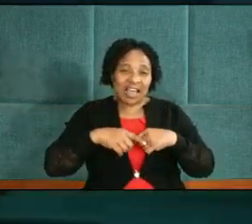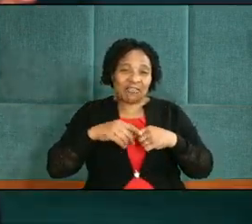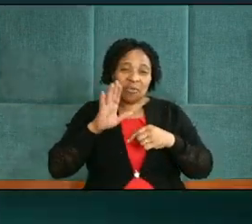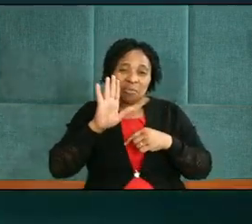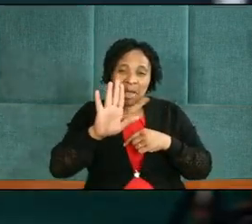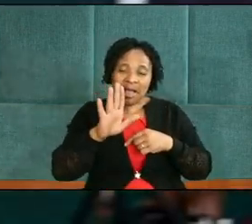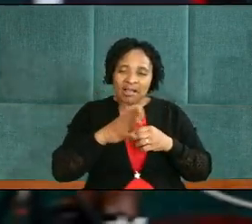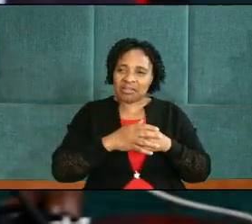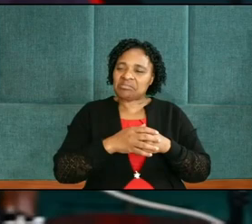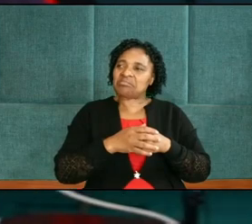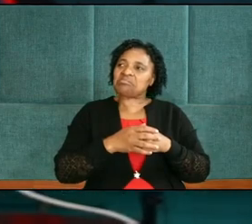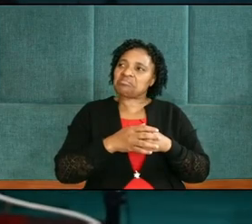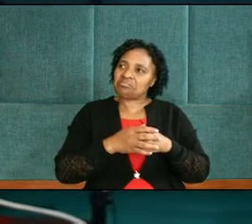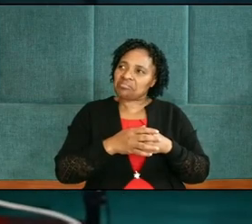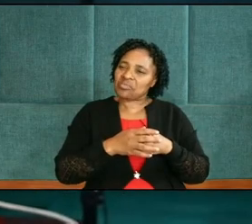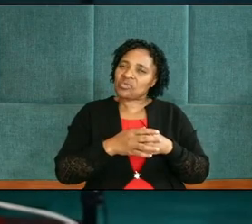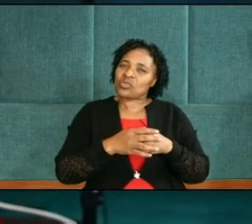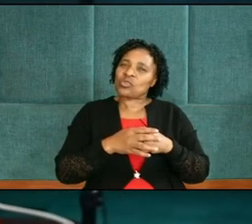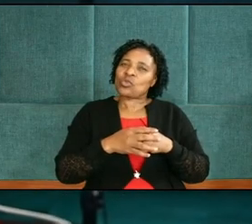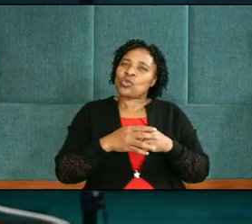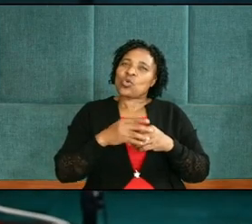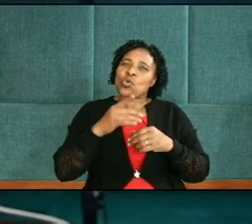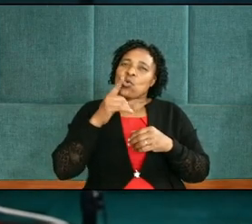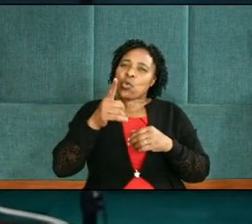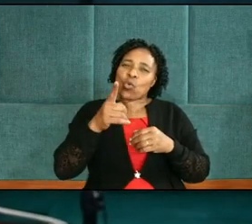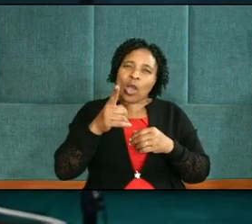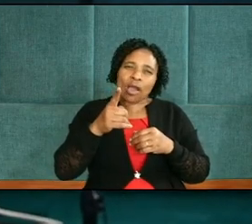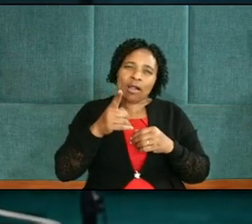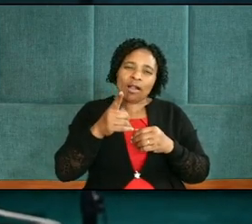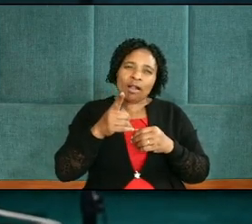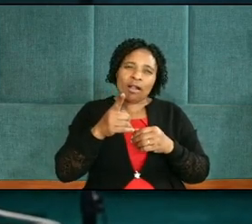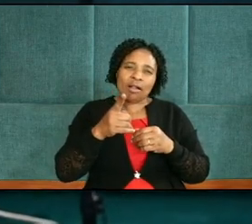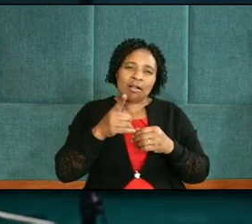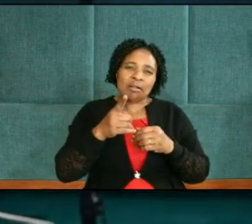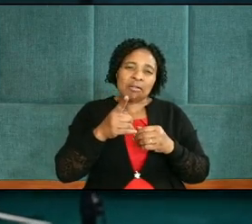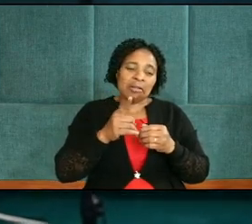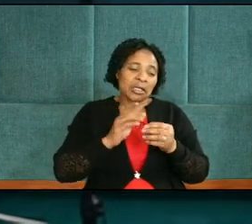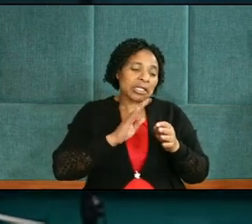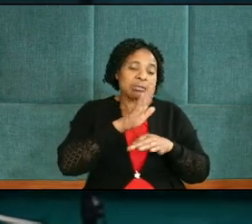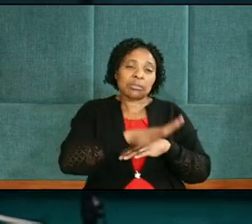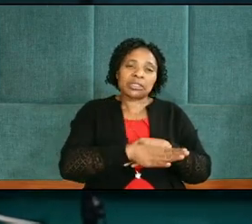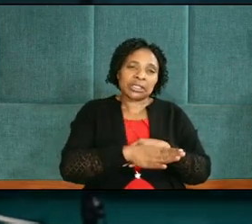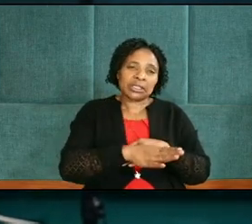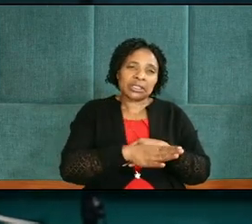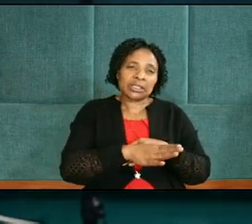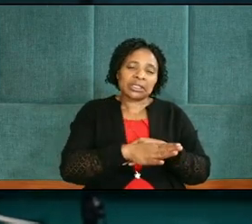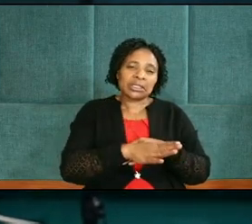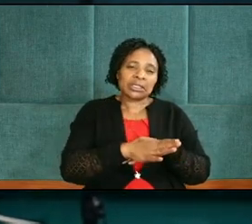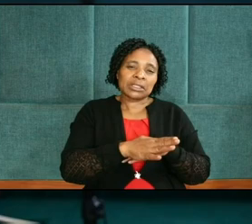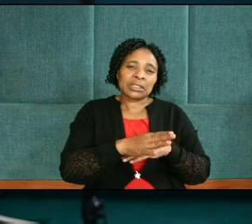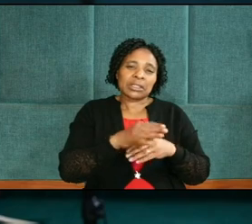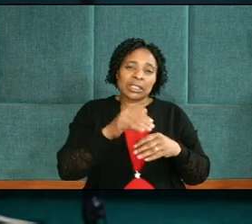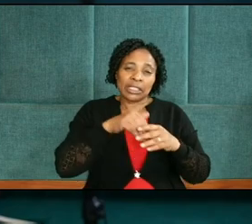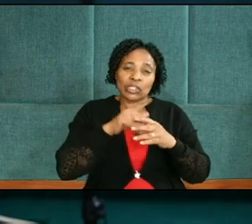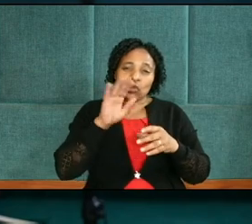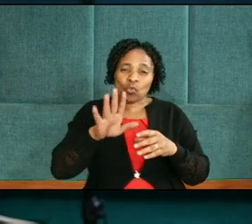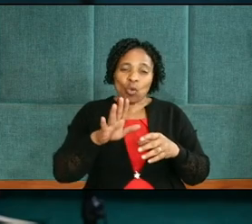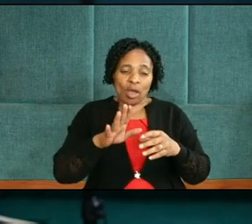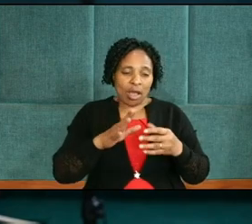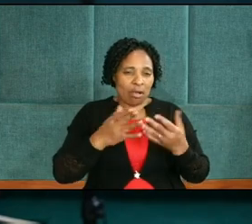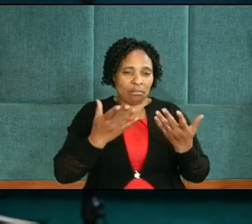tell you upon the authority of God's word, there is no deposit on your soul. There's